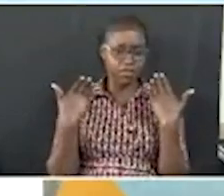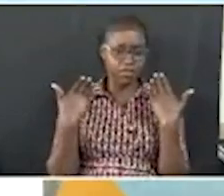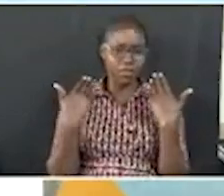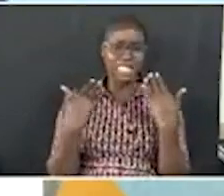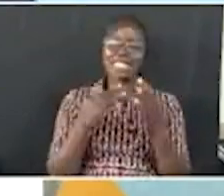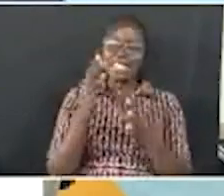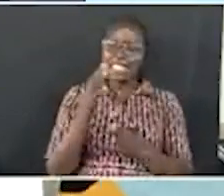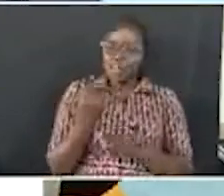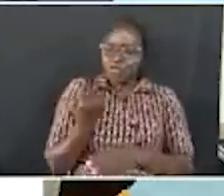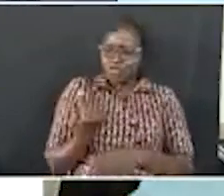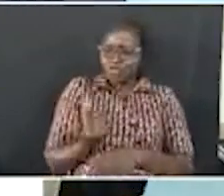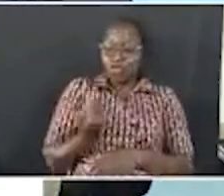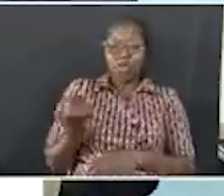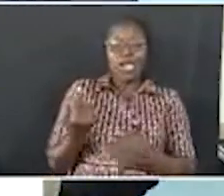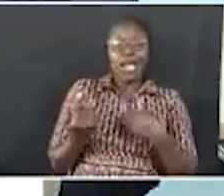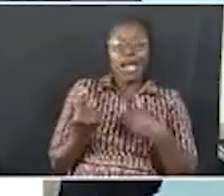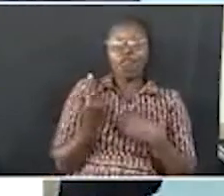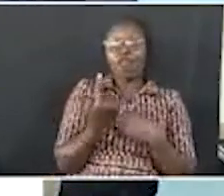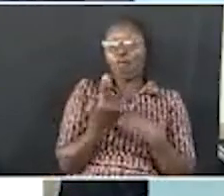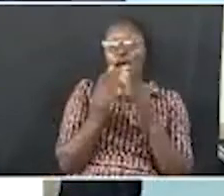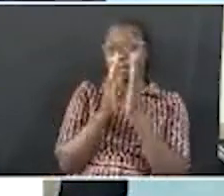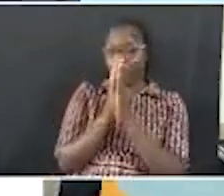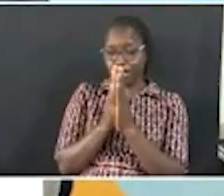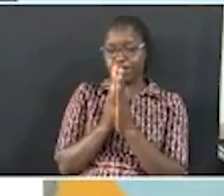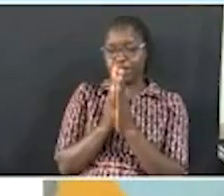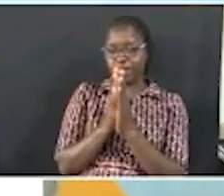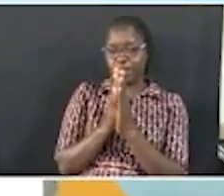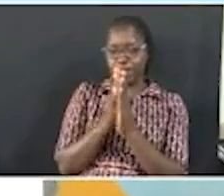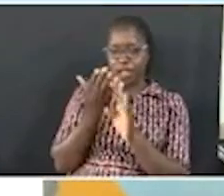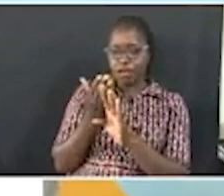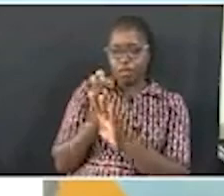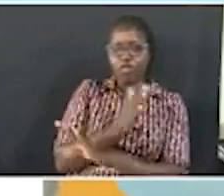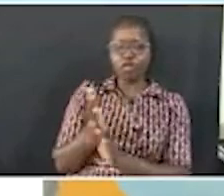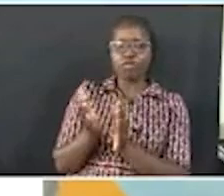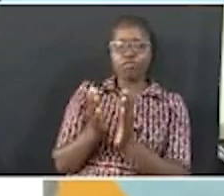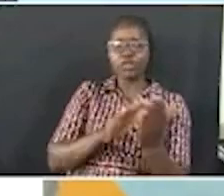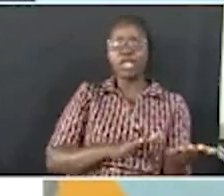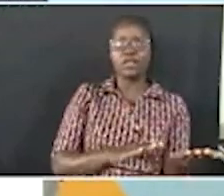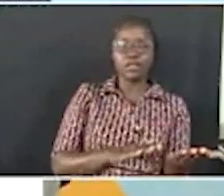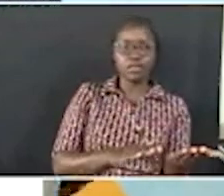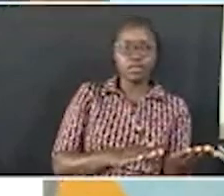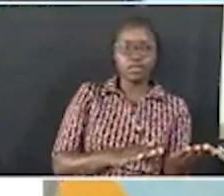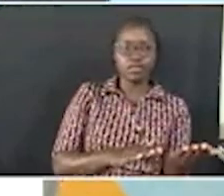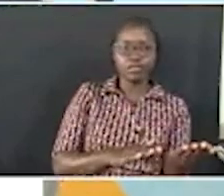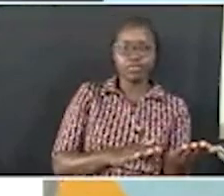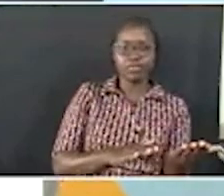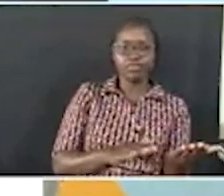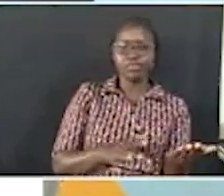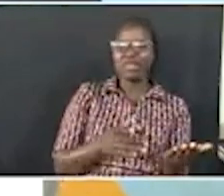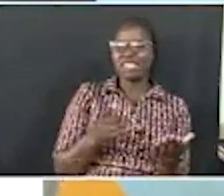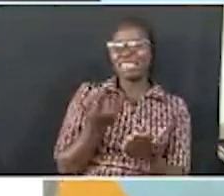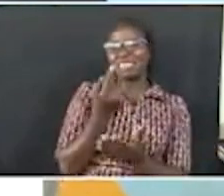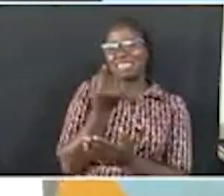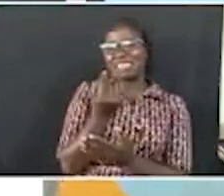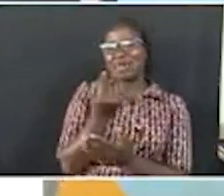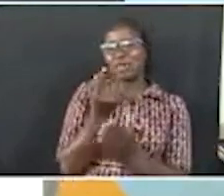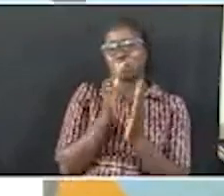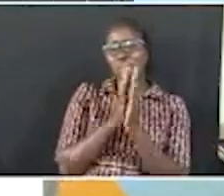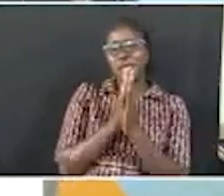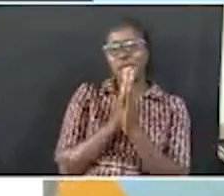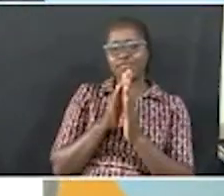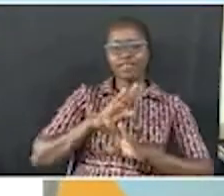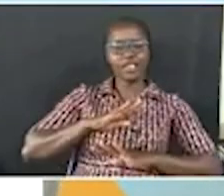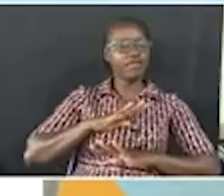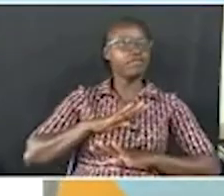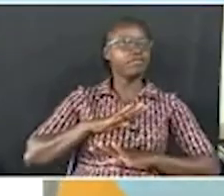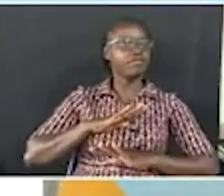If you only have one prayer before you die, that single prayer is